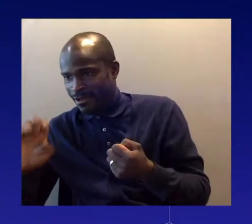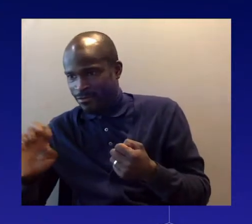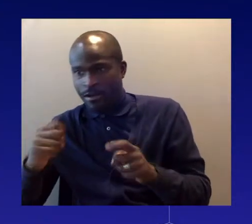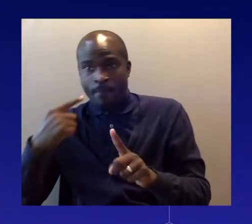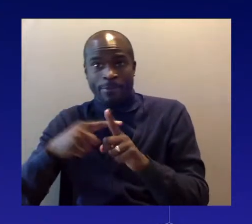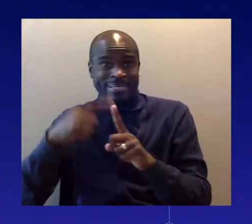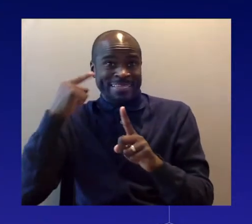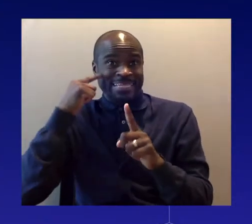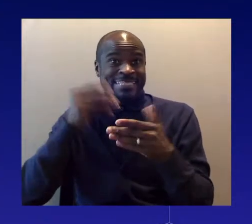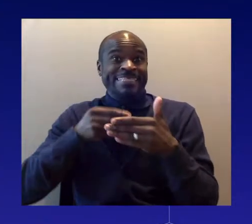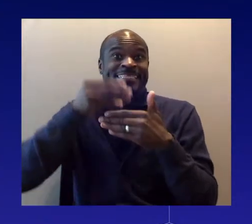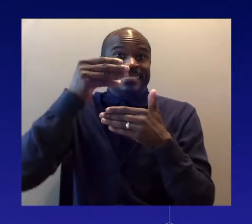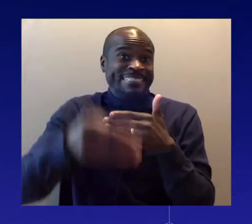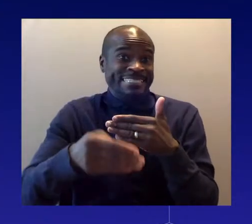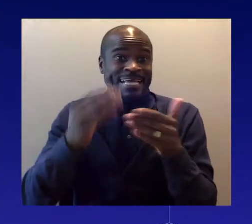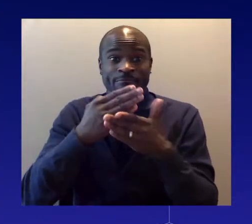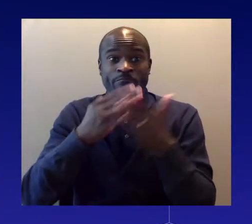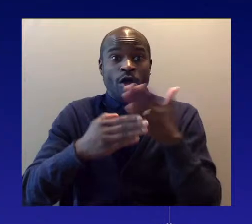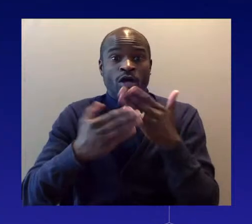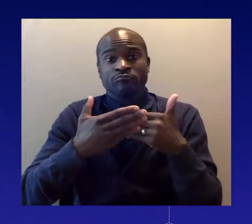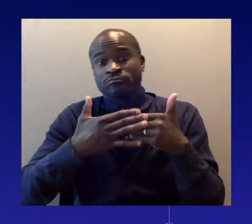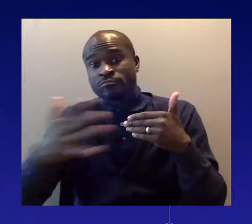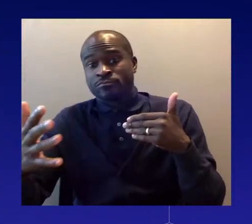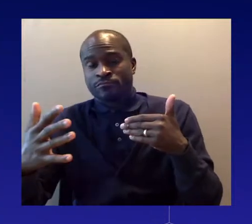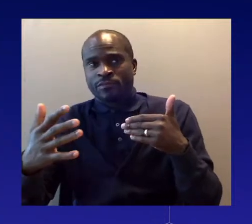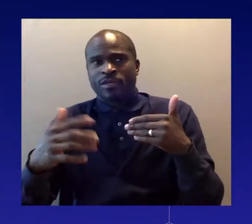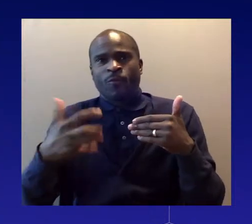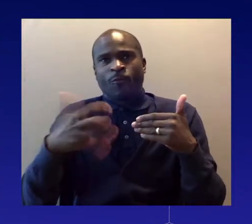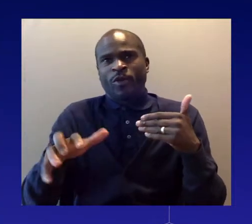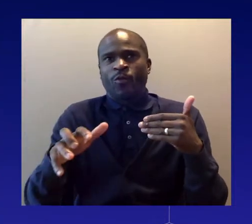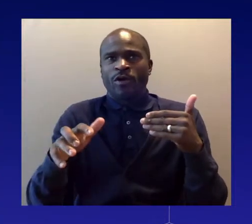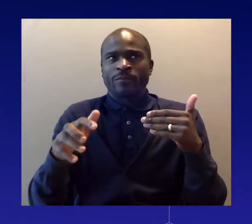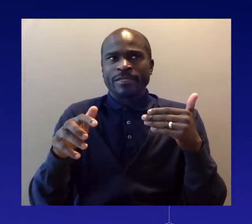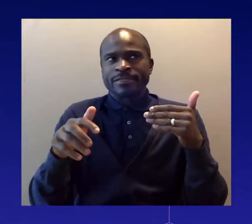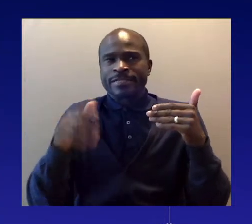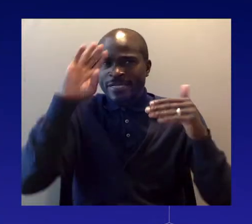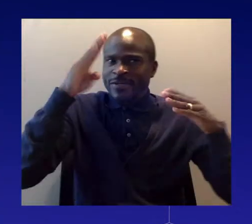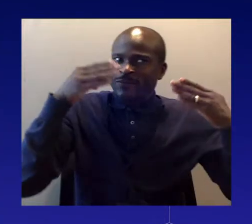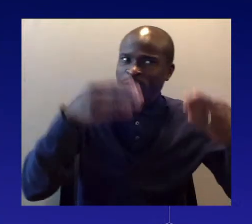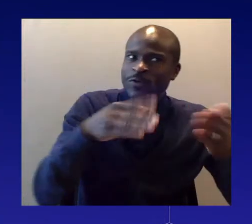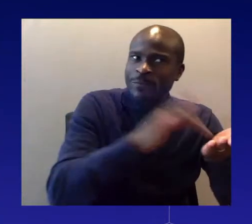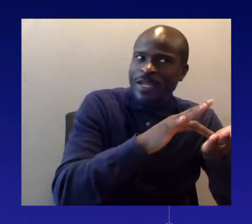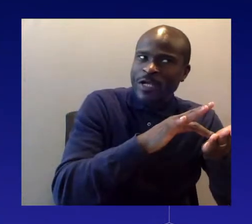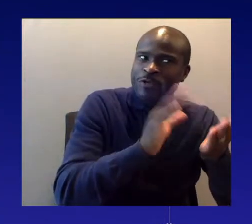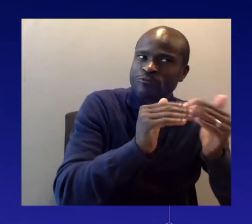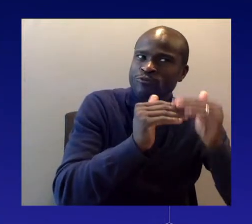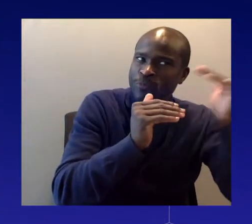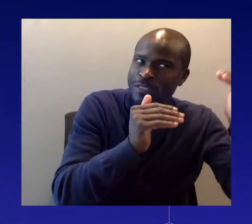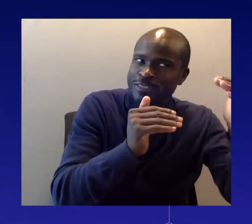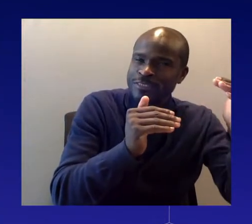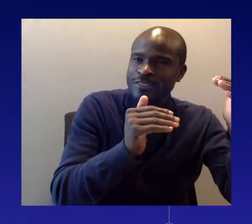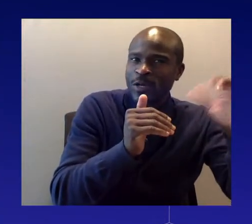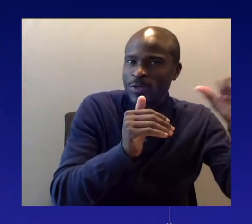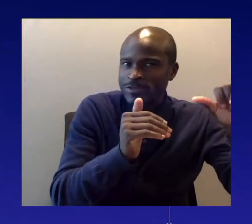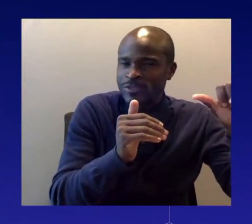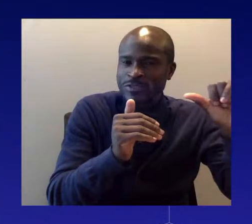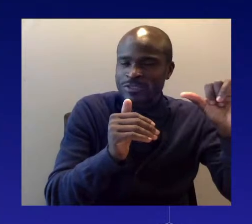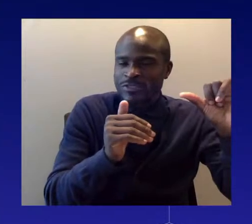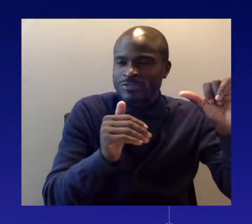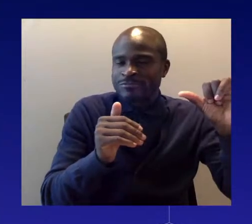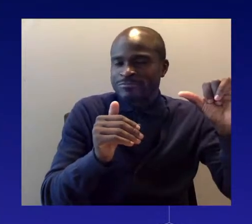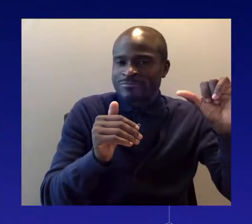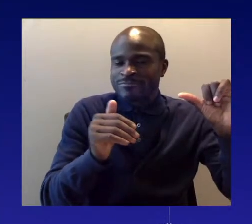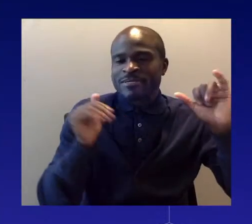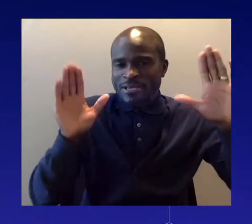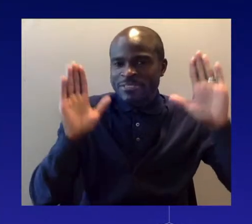make sure that we don't over-medicalize things that shouldn't be over-medicalized. And it's great to be turning